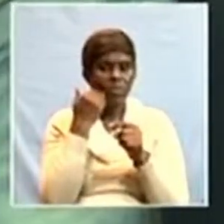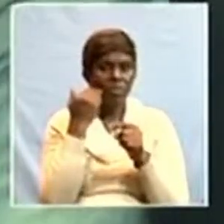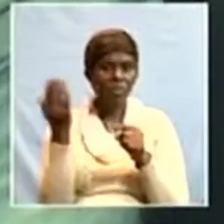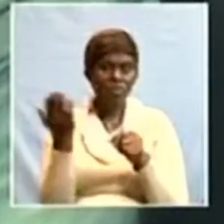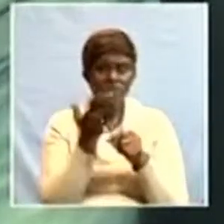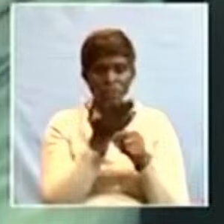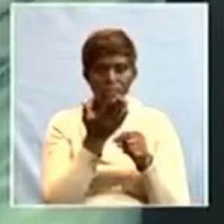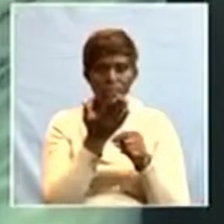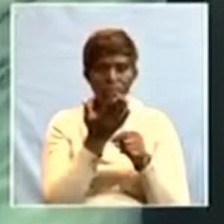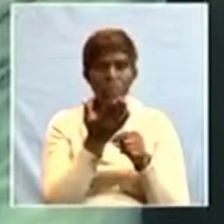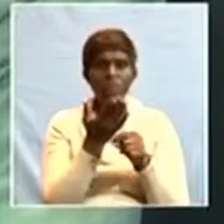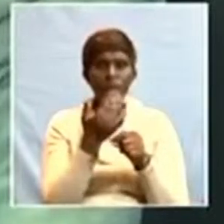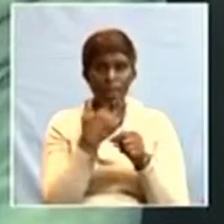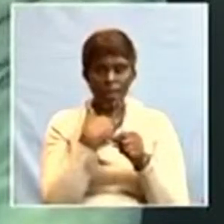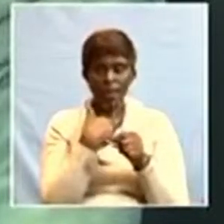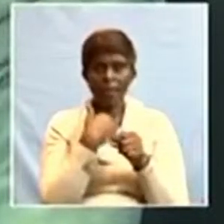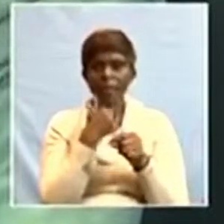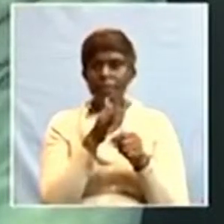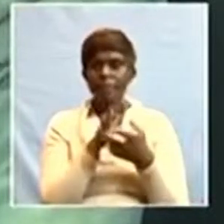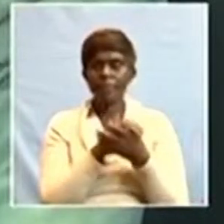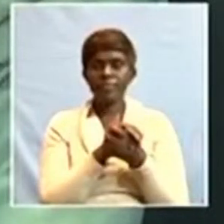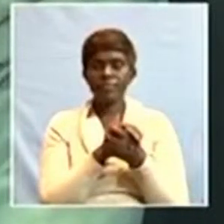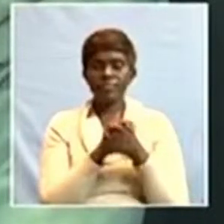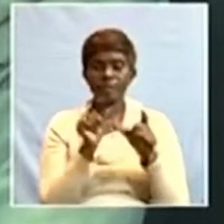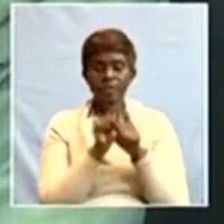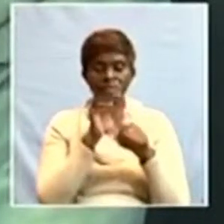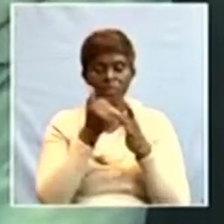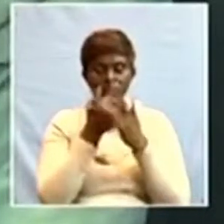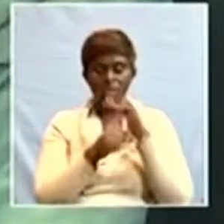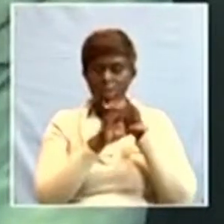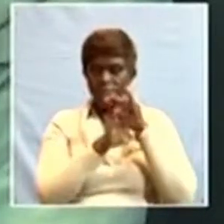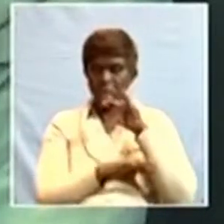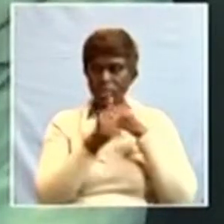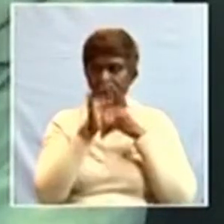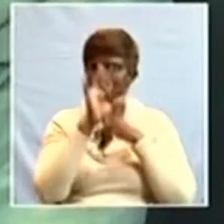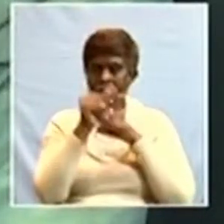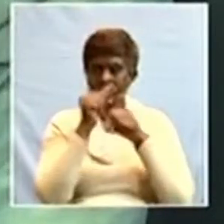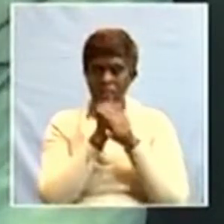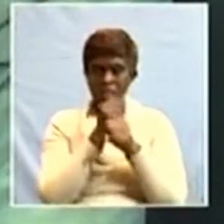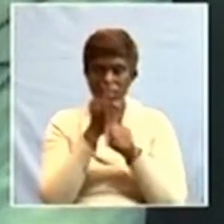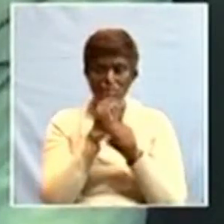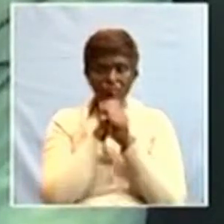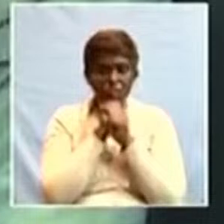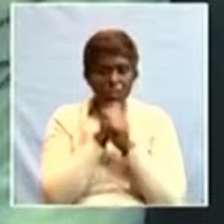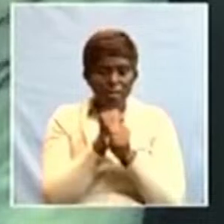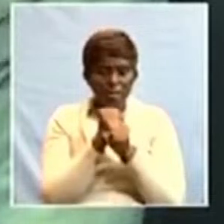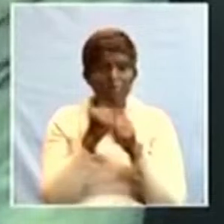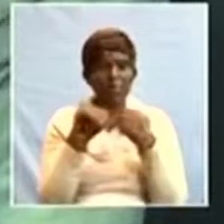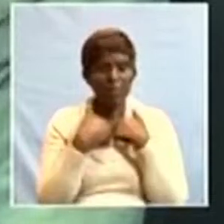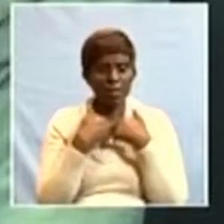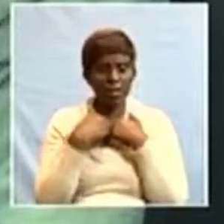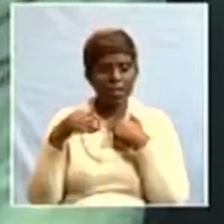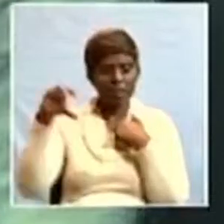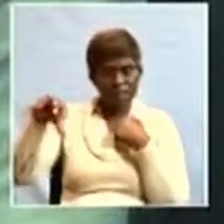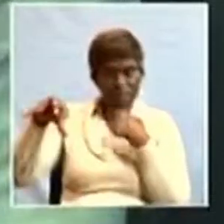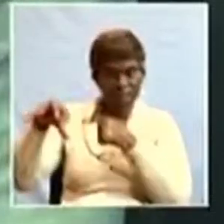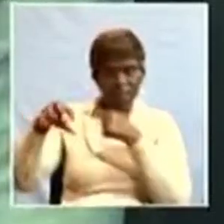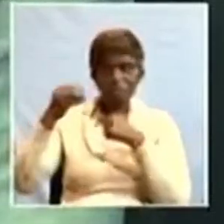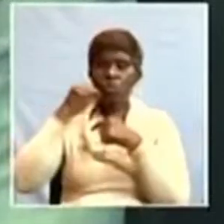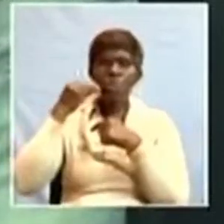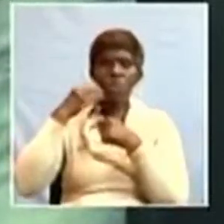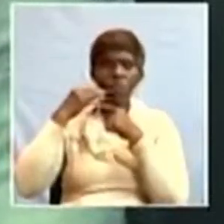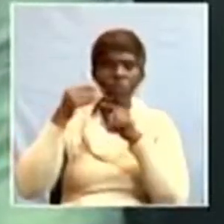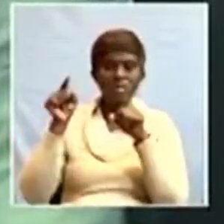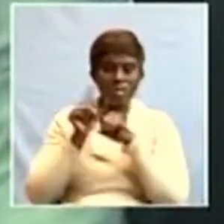the heads were below 19 years of age had the child-headed